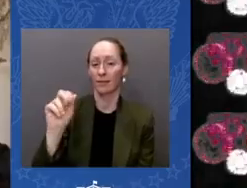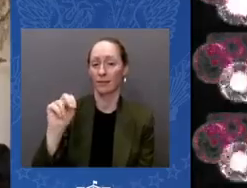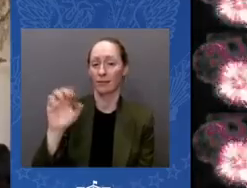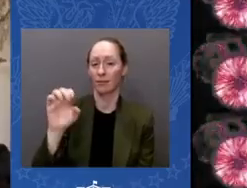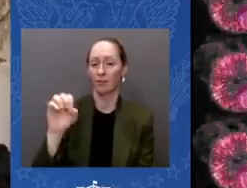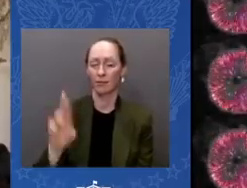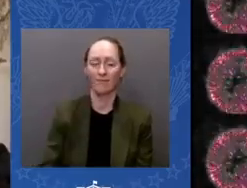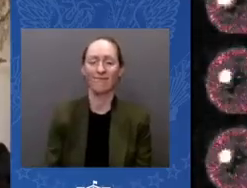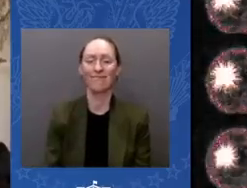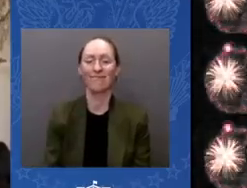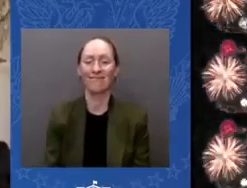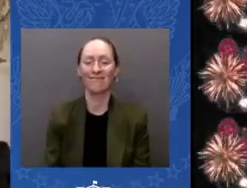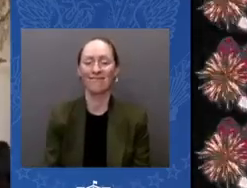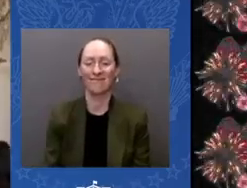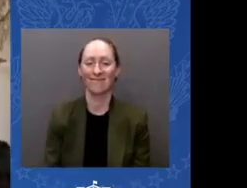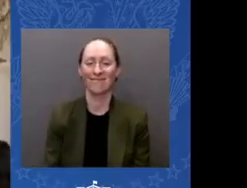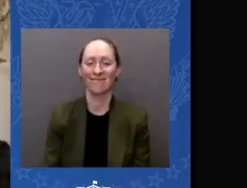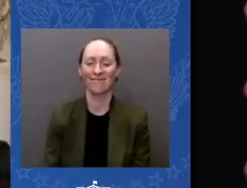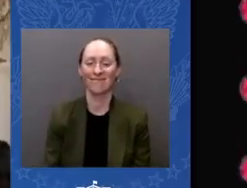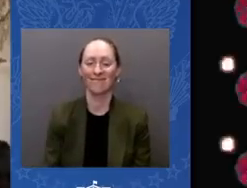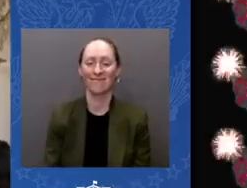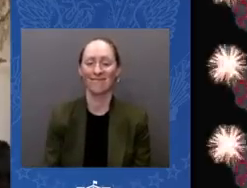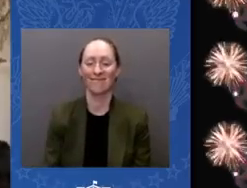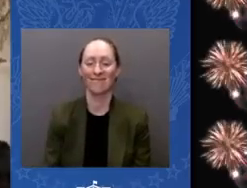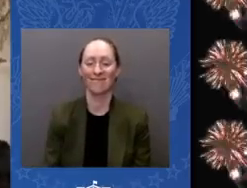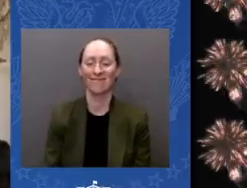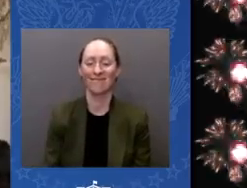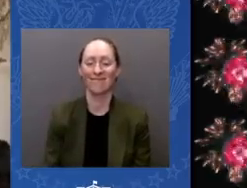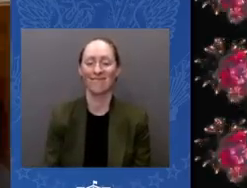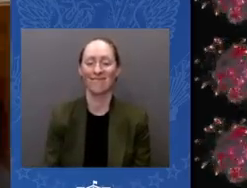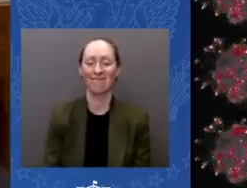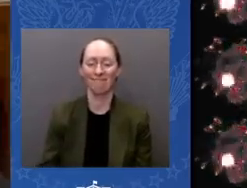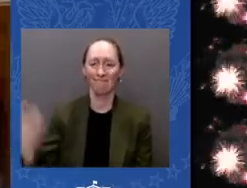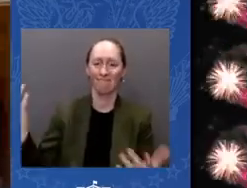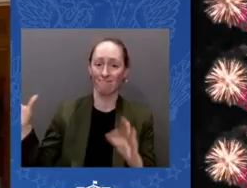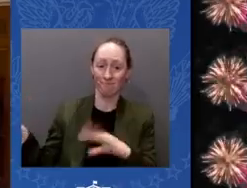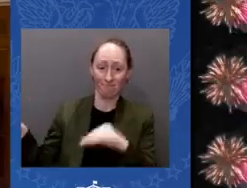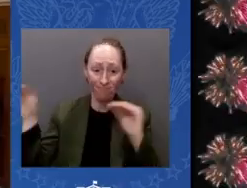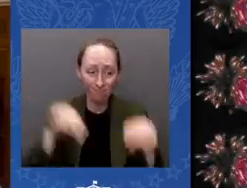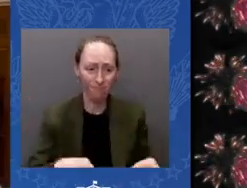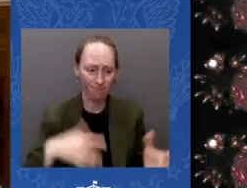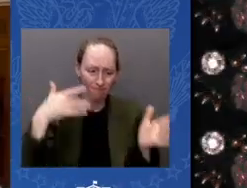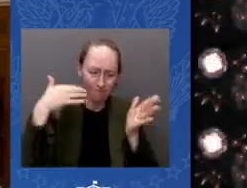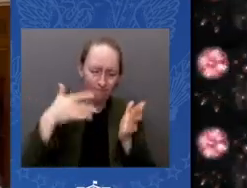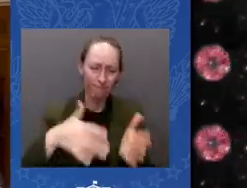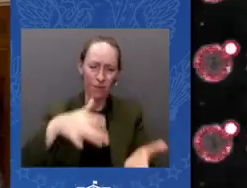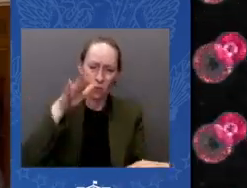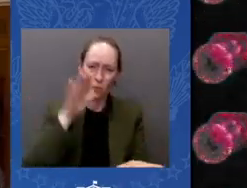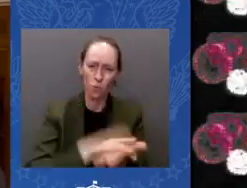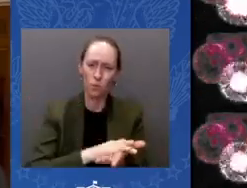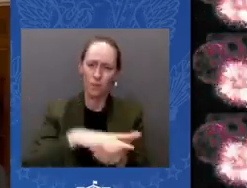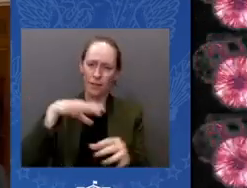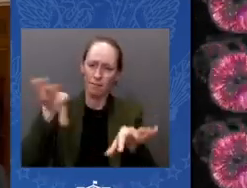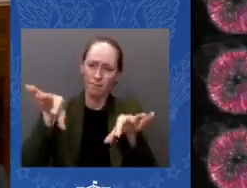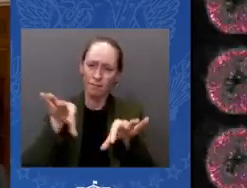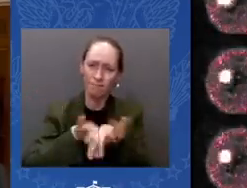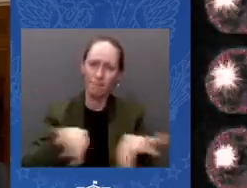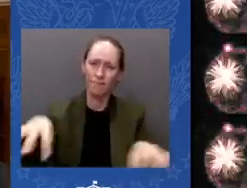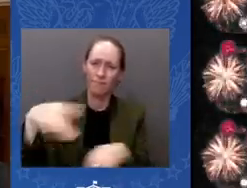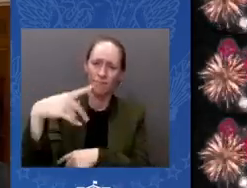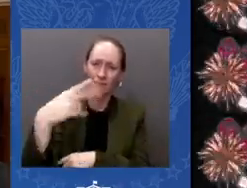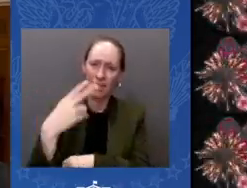her PhD, and she excelled in her field. And she raised my sister and me. And it